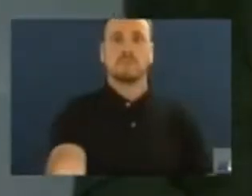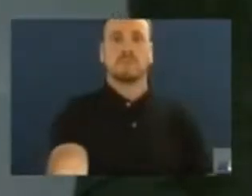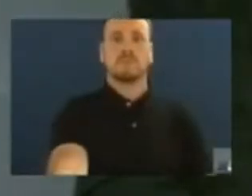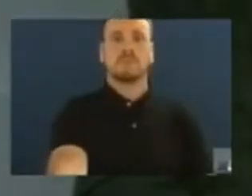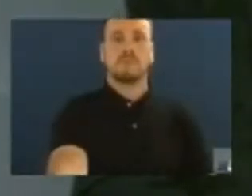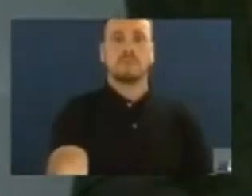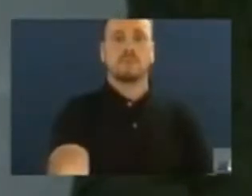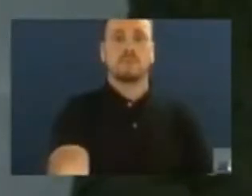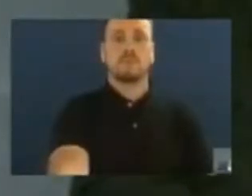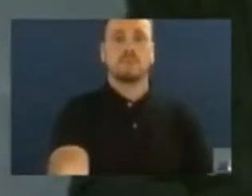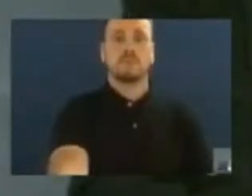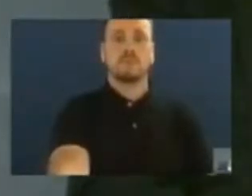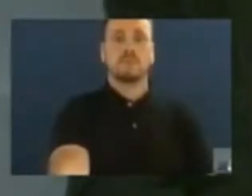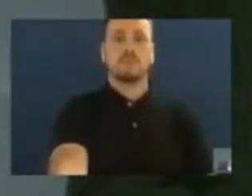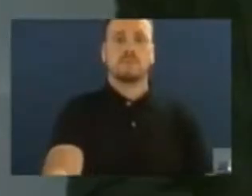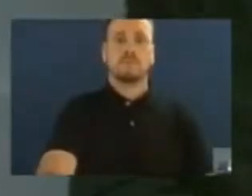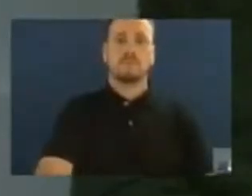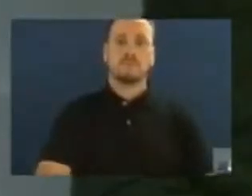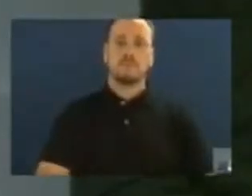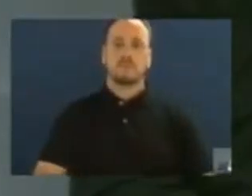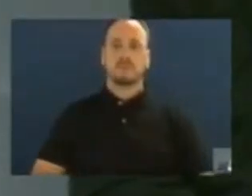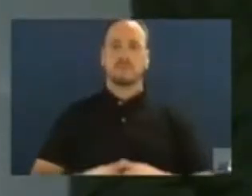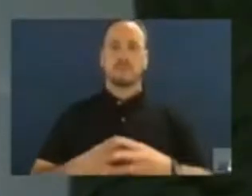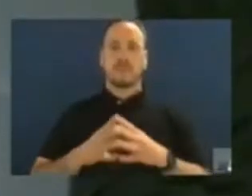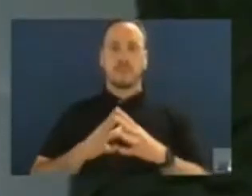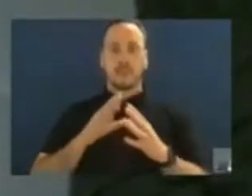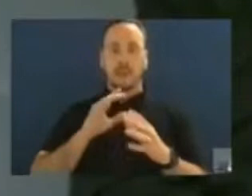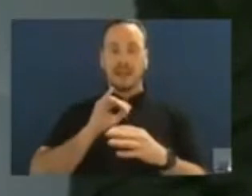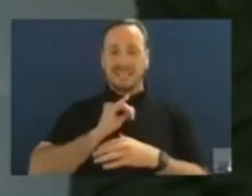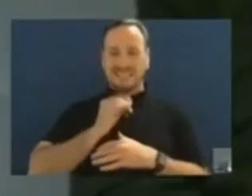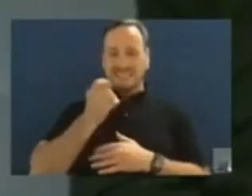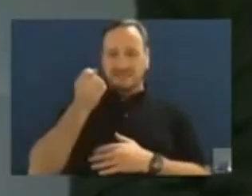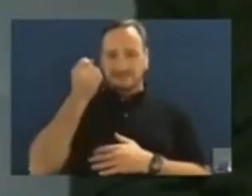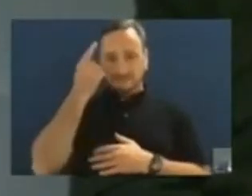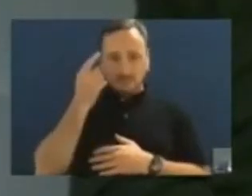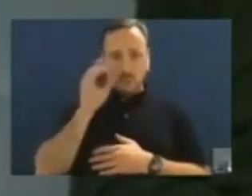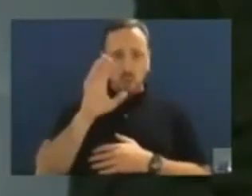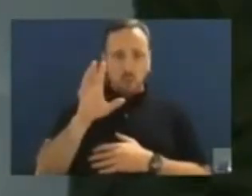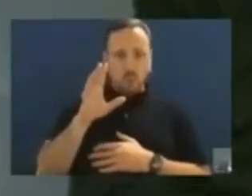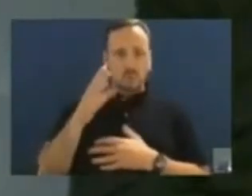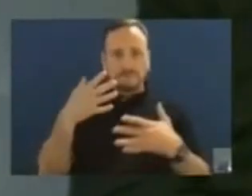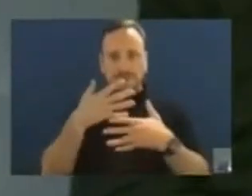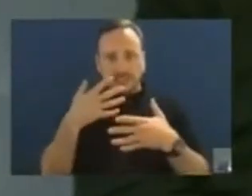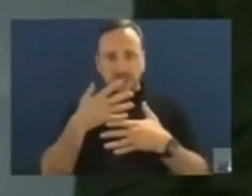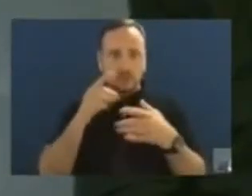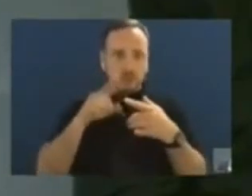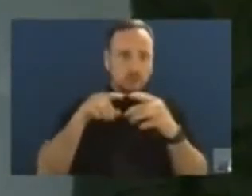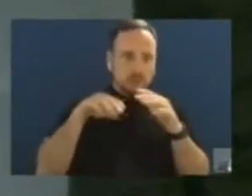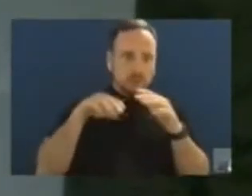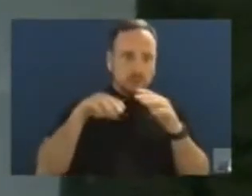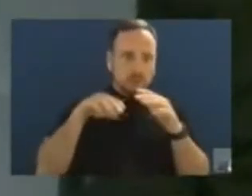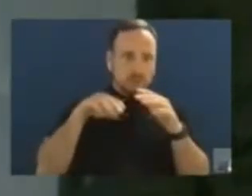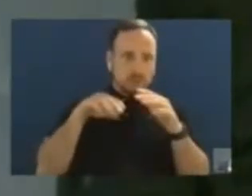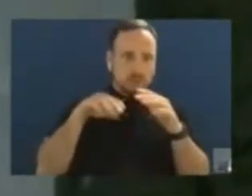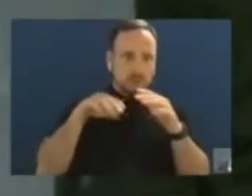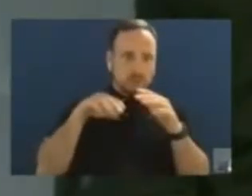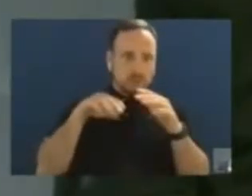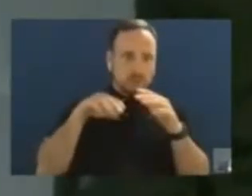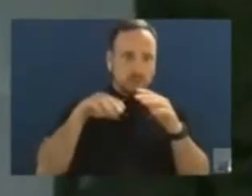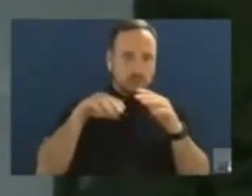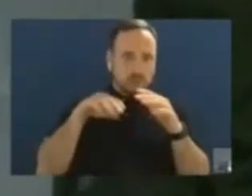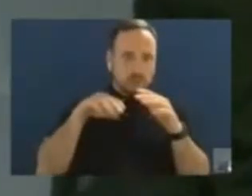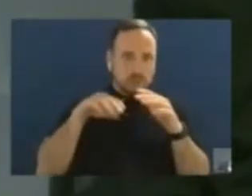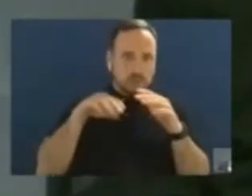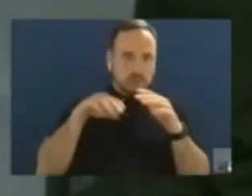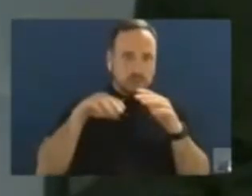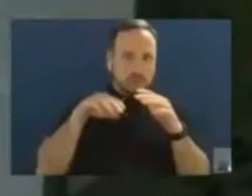staff that will be coming into our buildings. I understand and have lived through some of that anxiety as I return to the workplace on